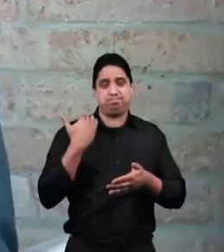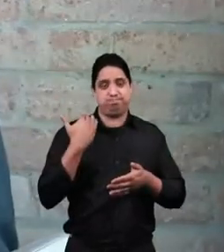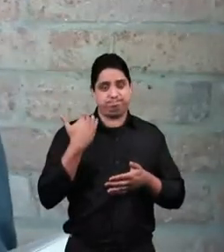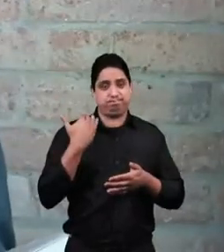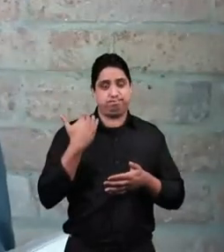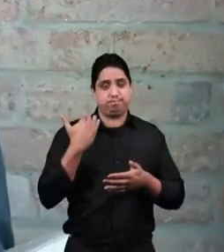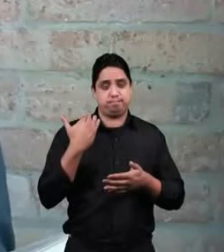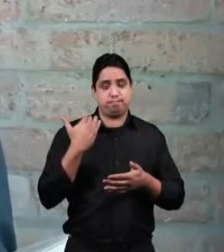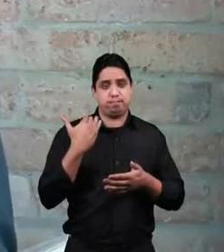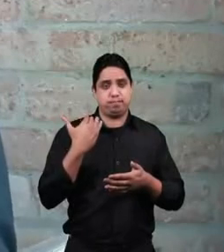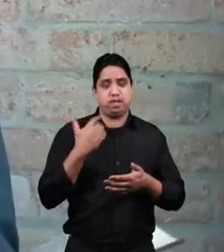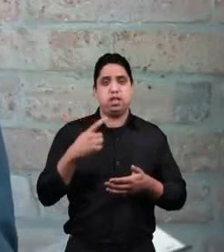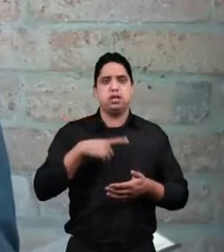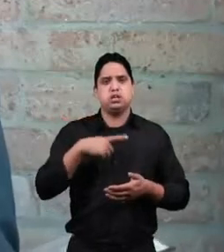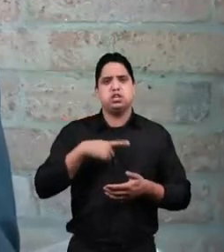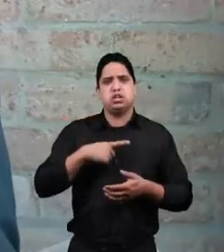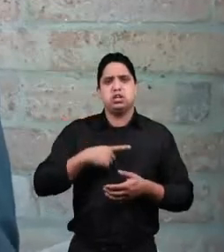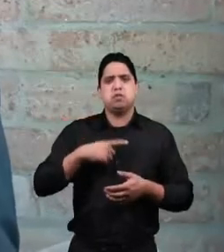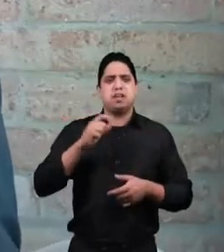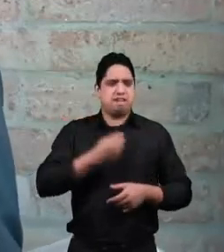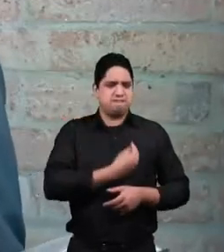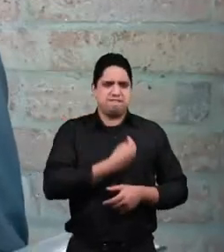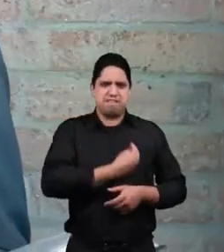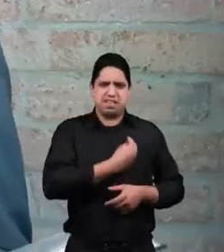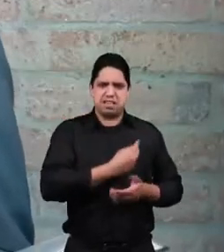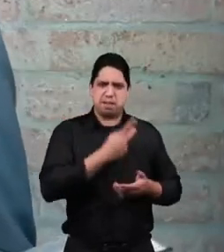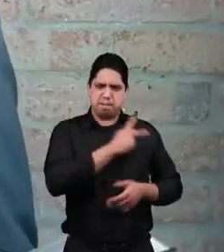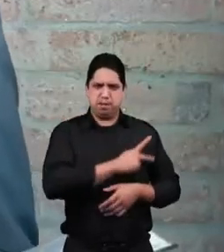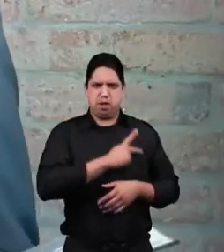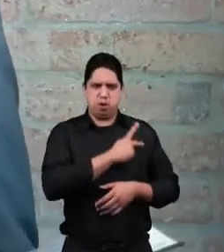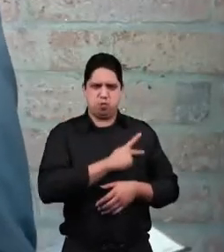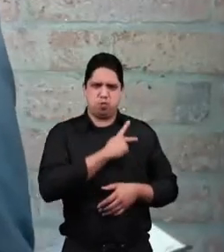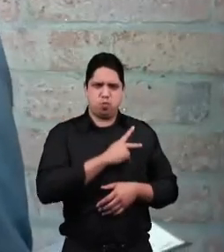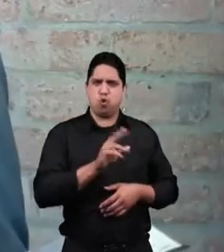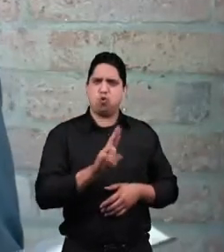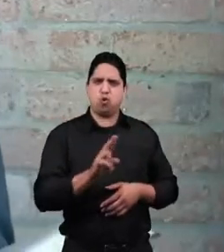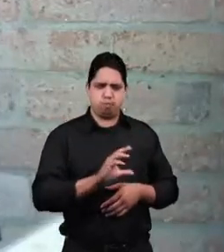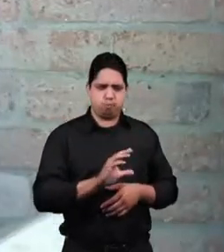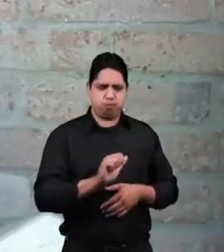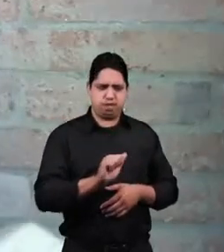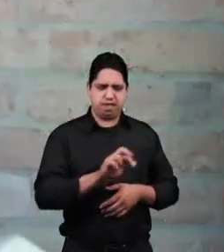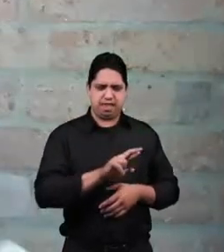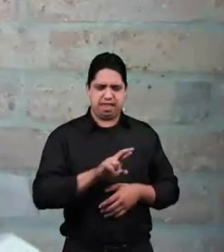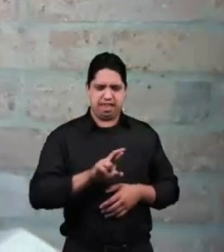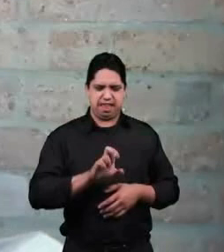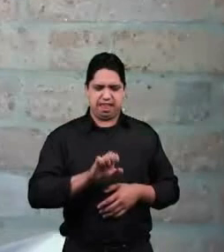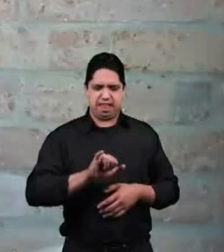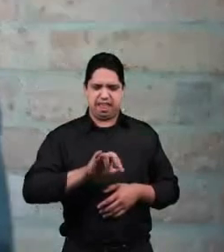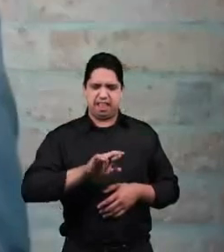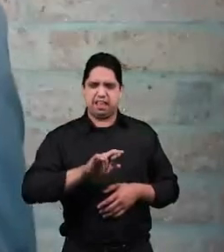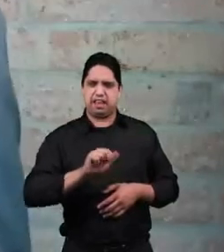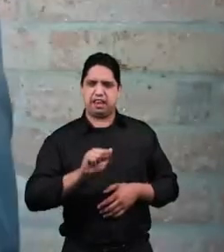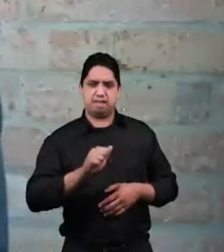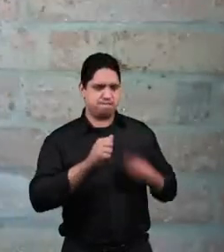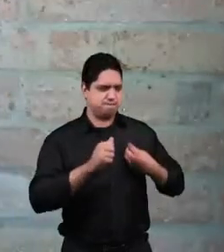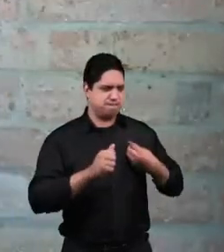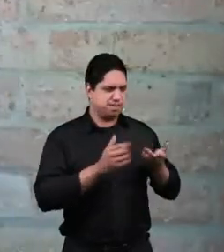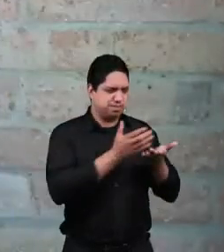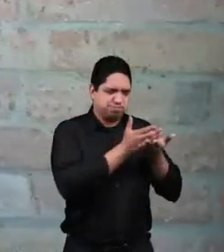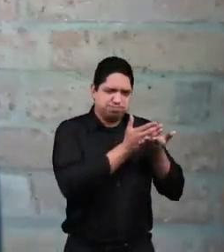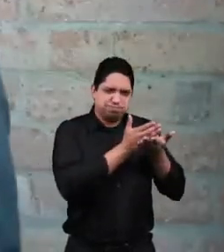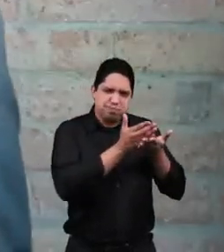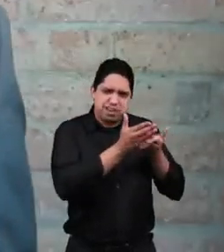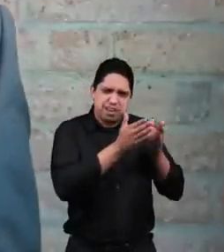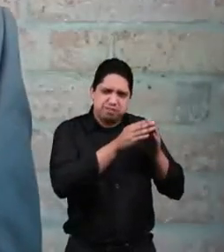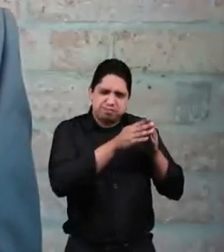leaving. He had a long career. He had dedicated himself to the Lord throughout